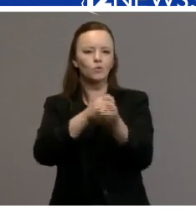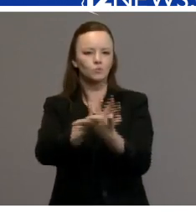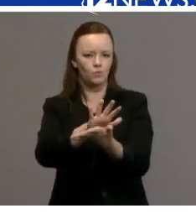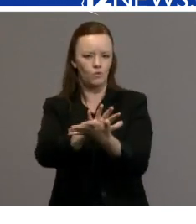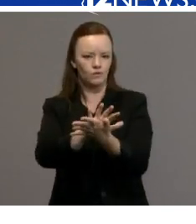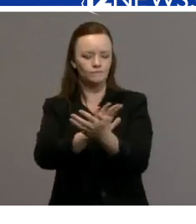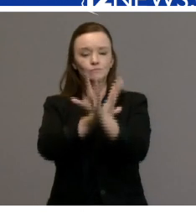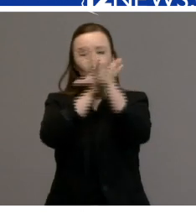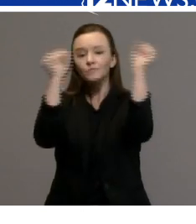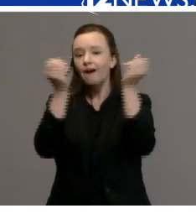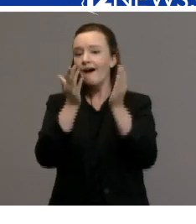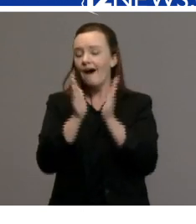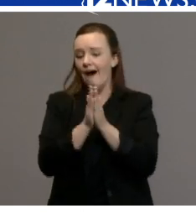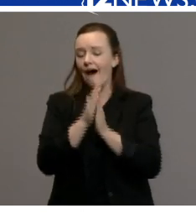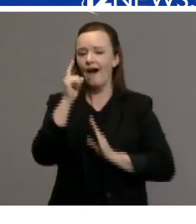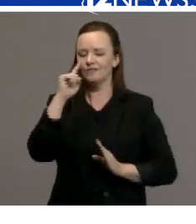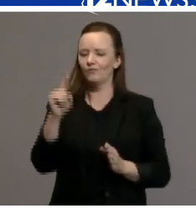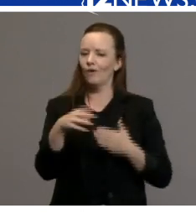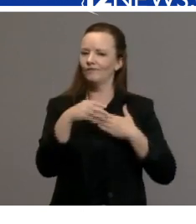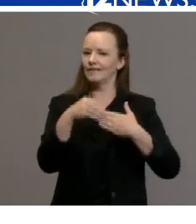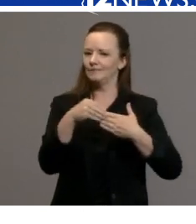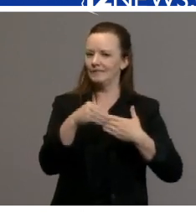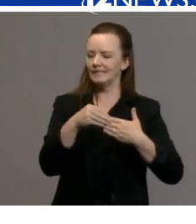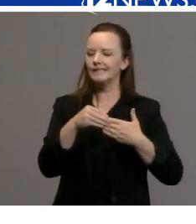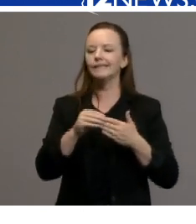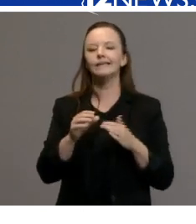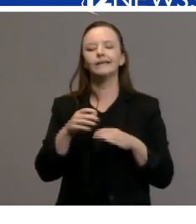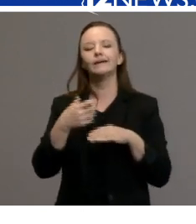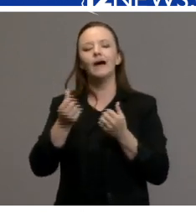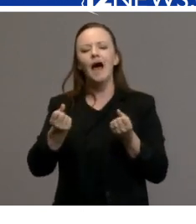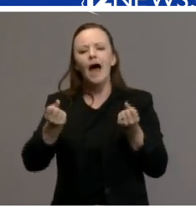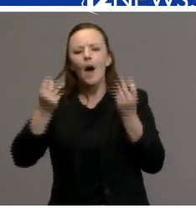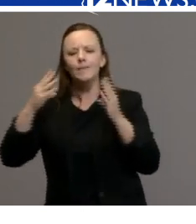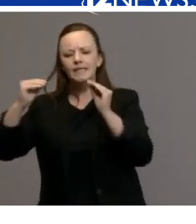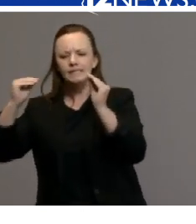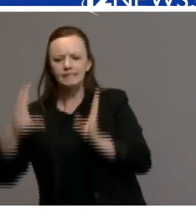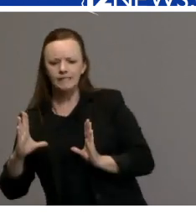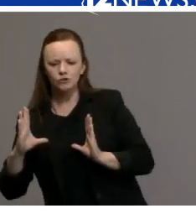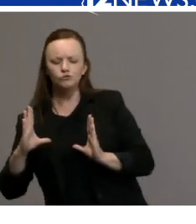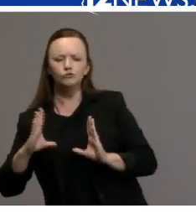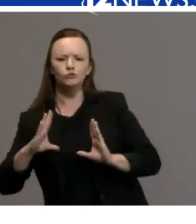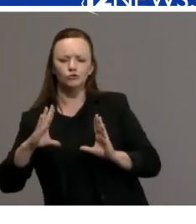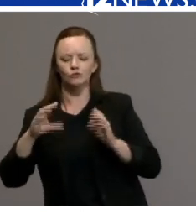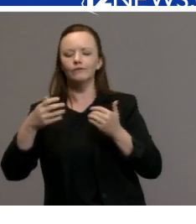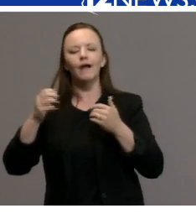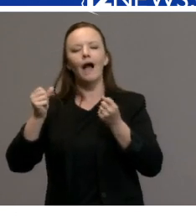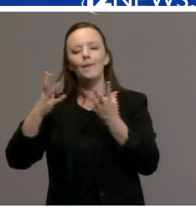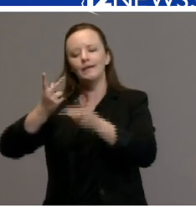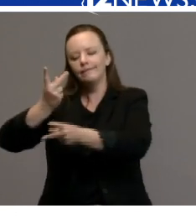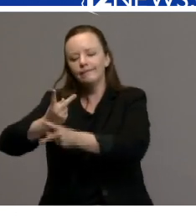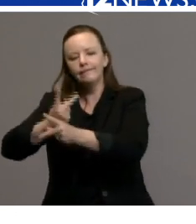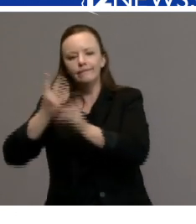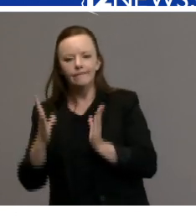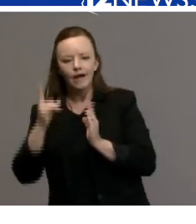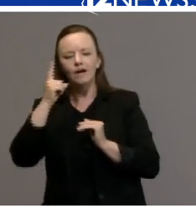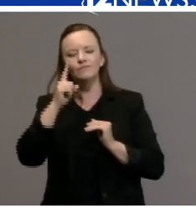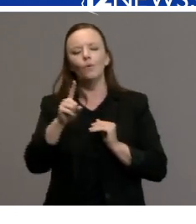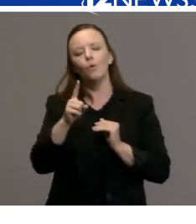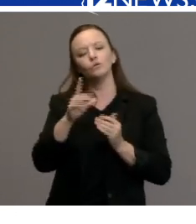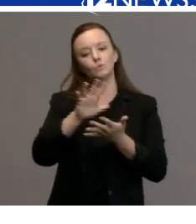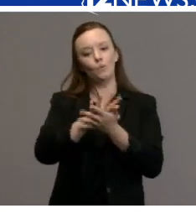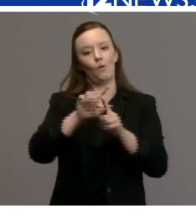flexibility around child care ratios for school-based child care programs. So we're announcing a responsible